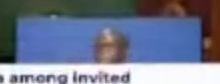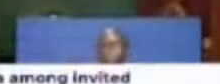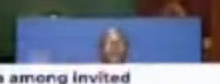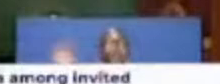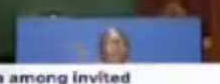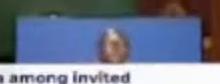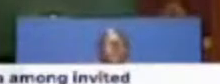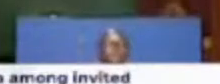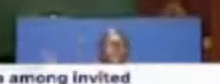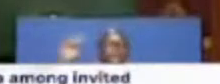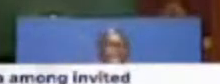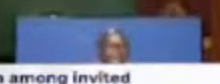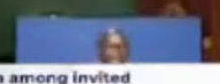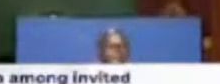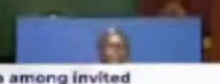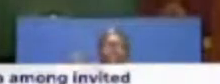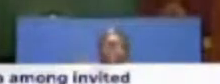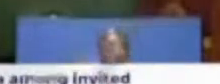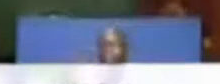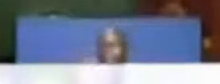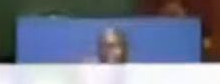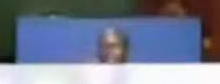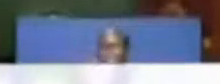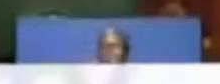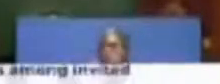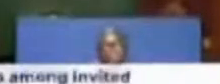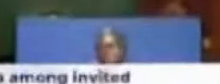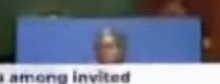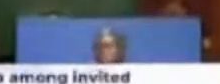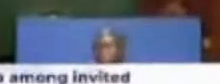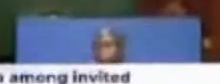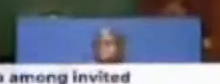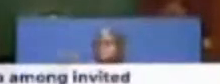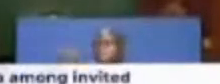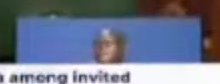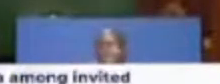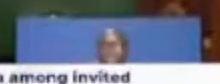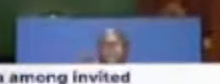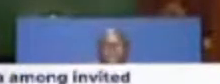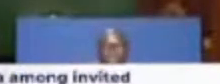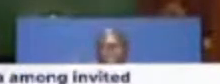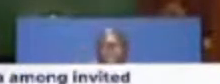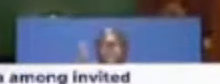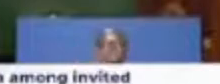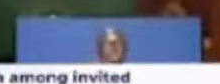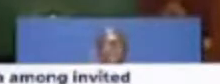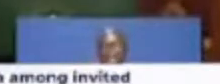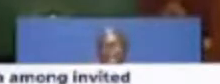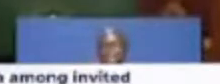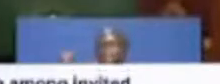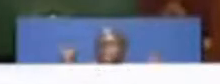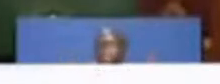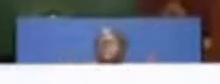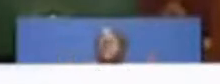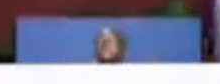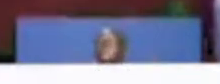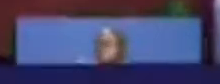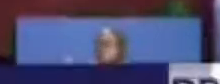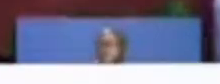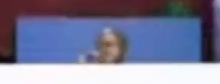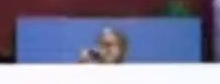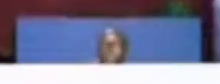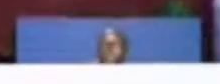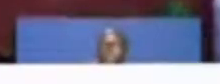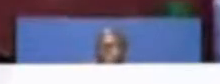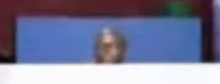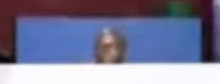day since 2013. By any measure, this acceleration is noteworthy.